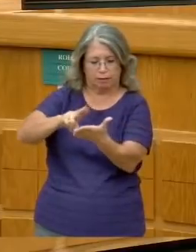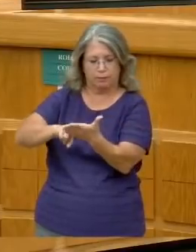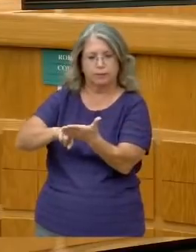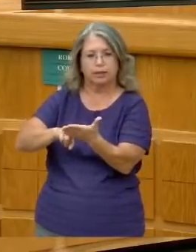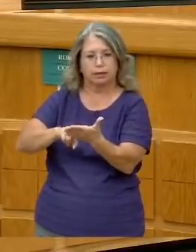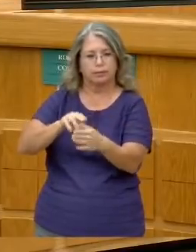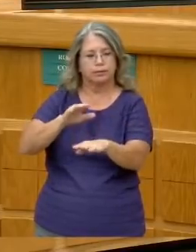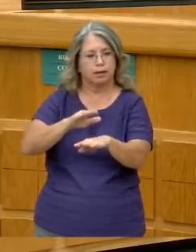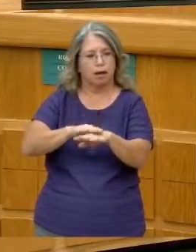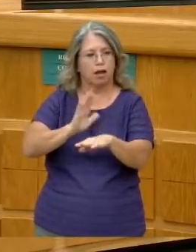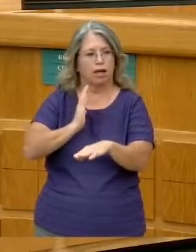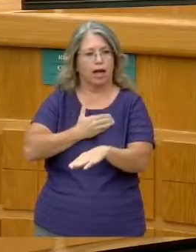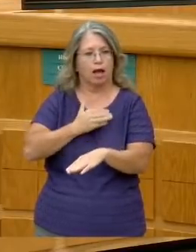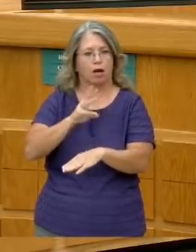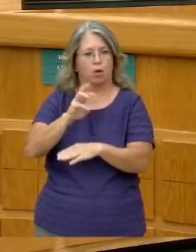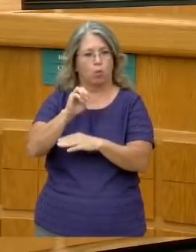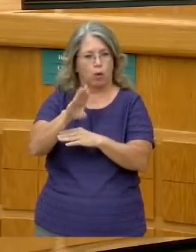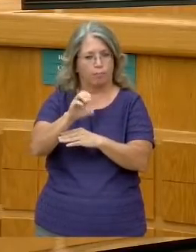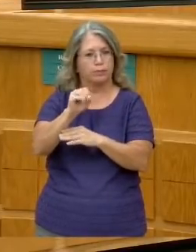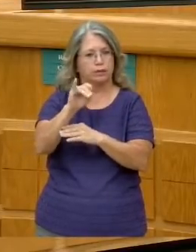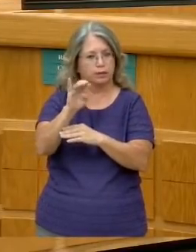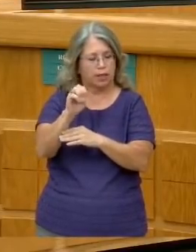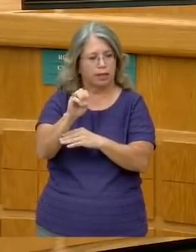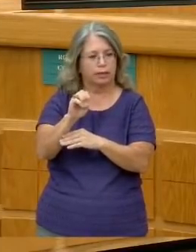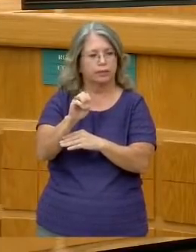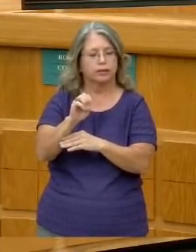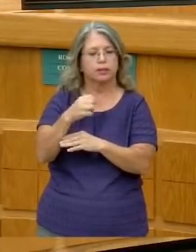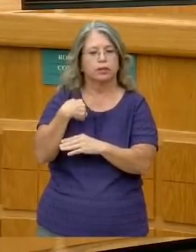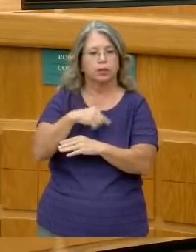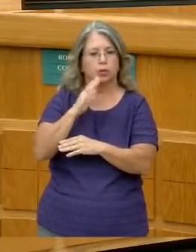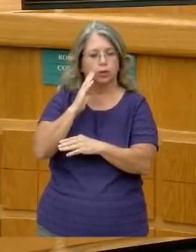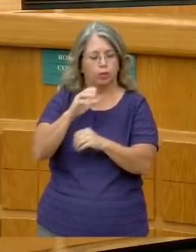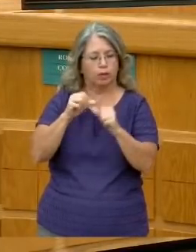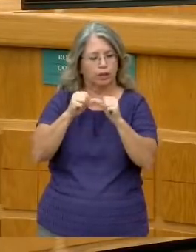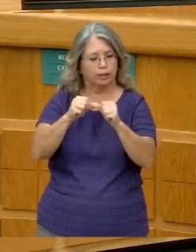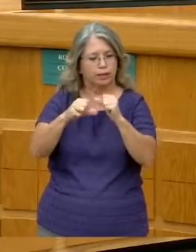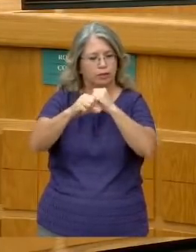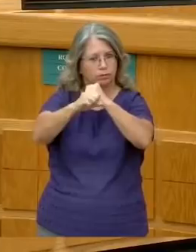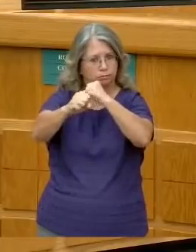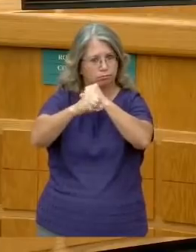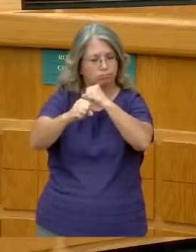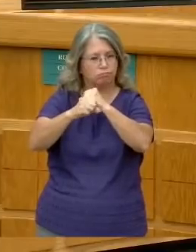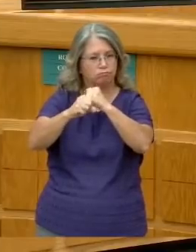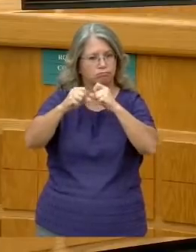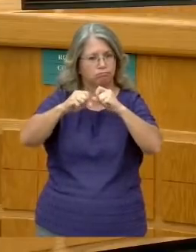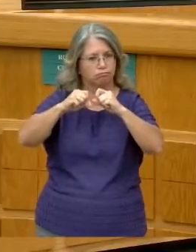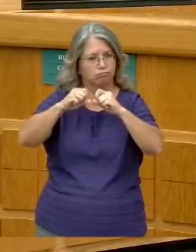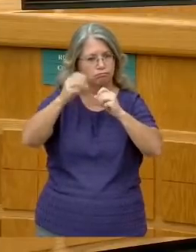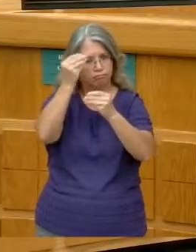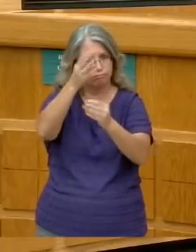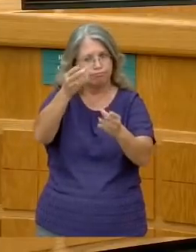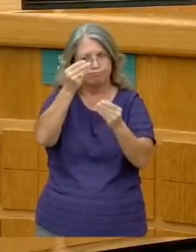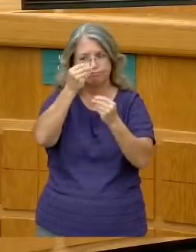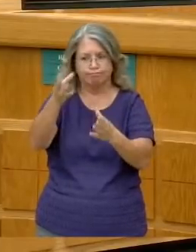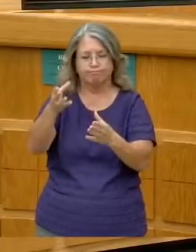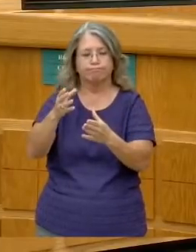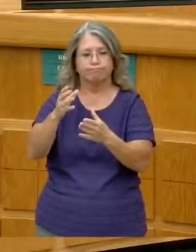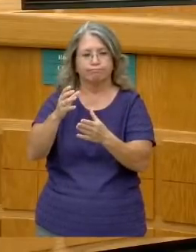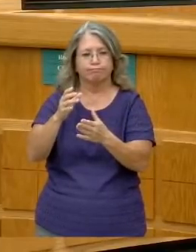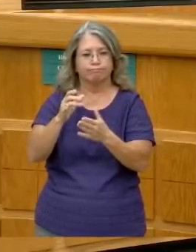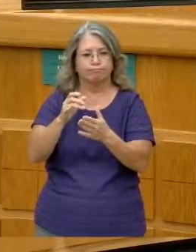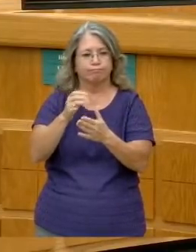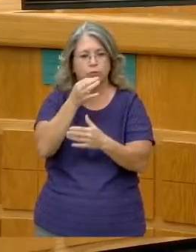our websites. We'll continue to put information out. We're going to do a media release that has all this in writing that'll be released